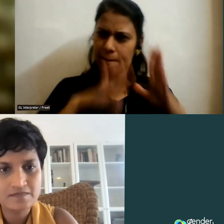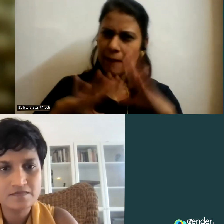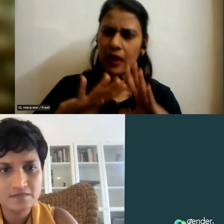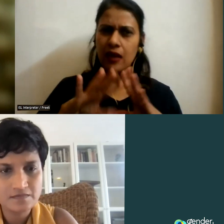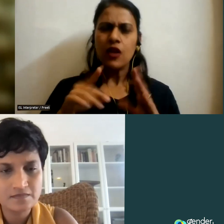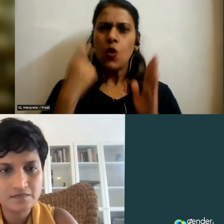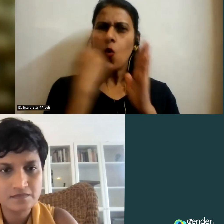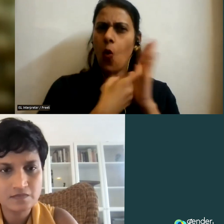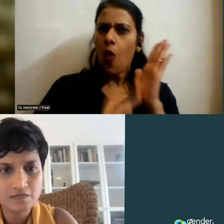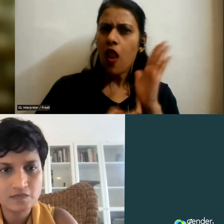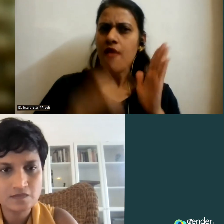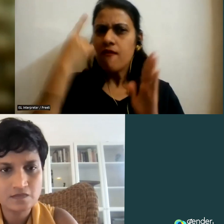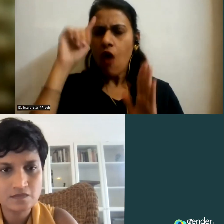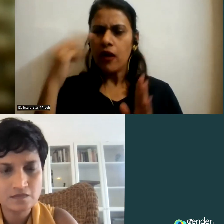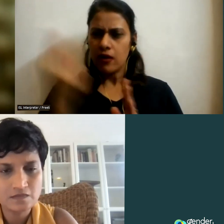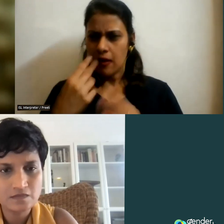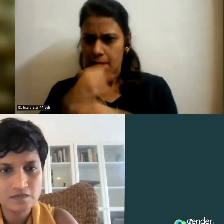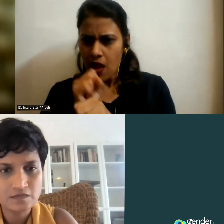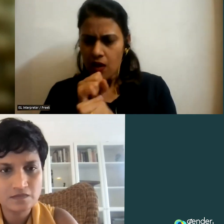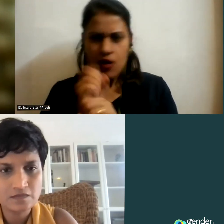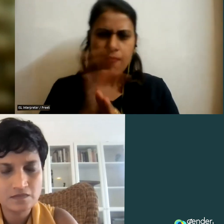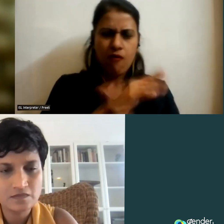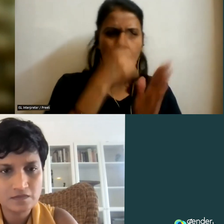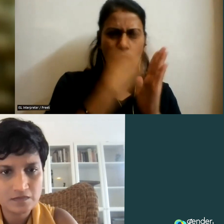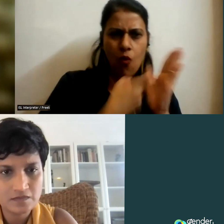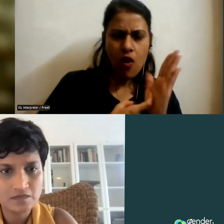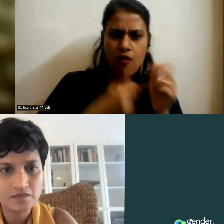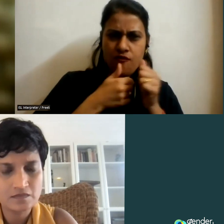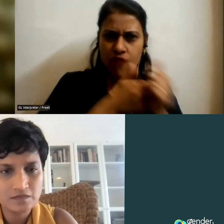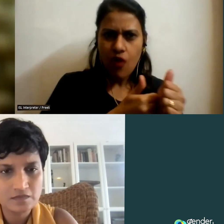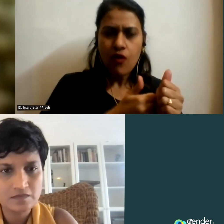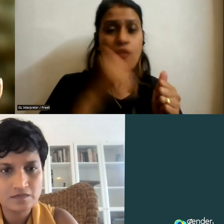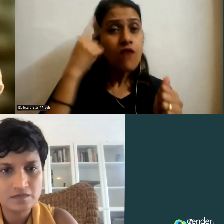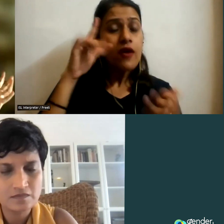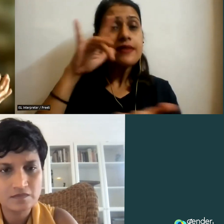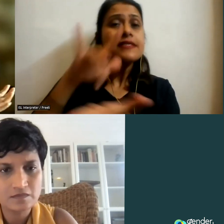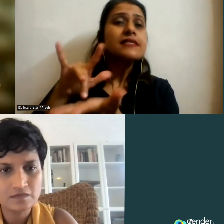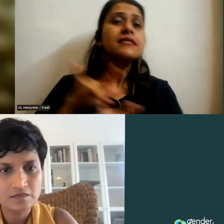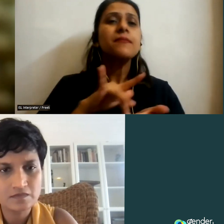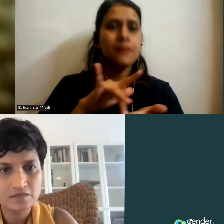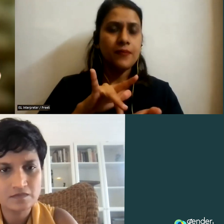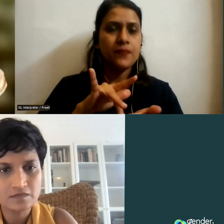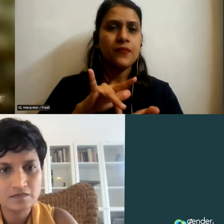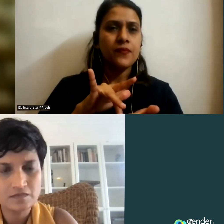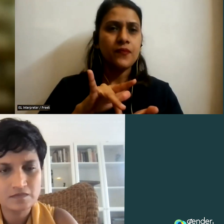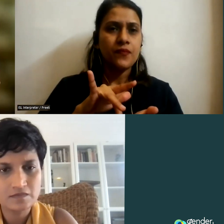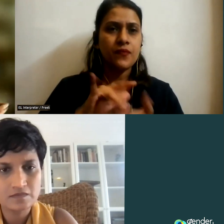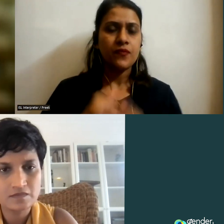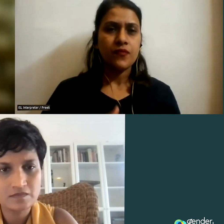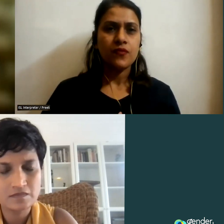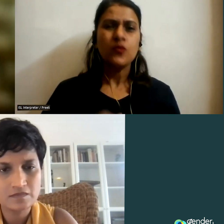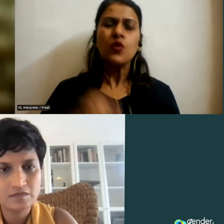principles when kind of conceptualizing inclusive space? How do you take those? What are